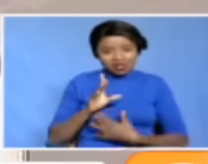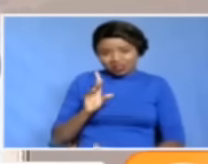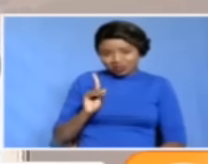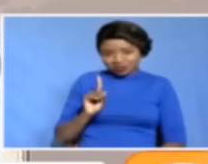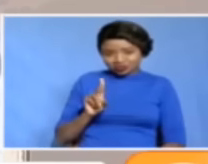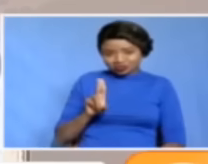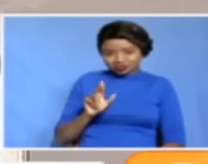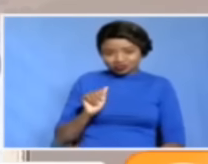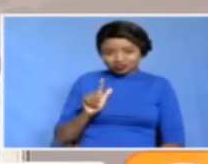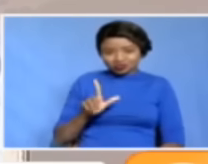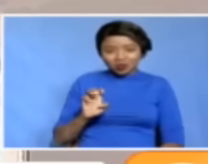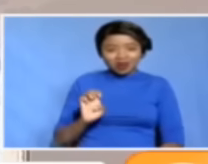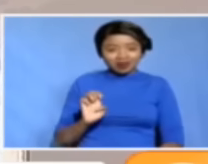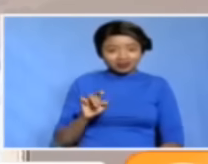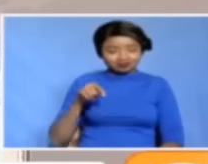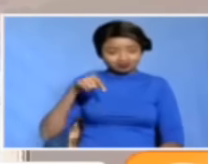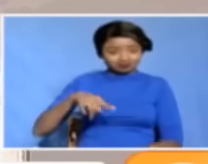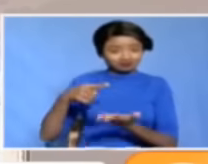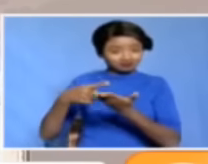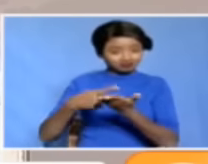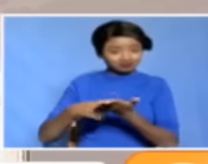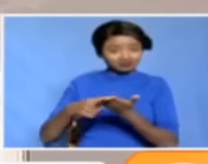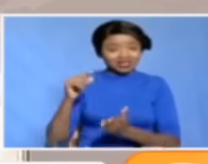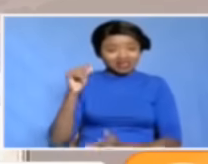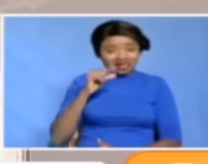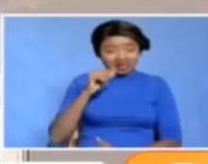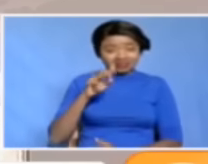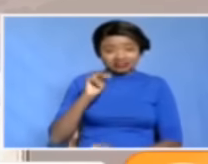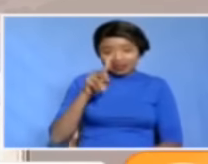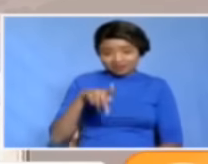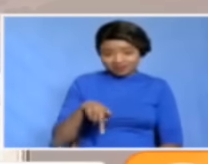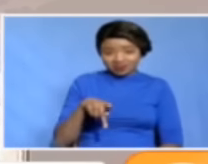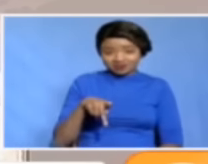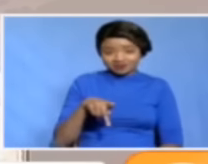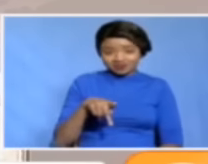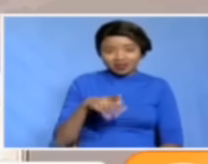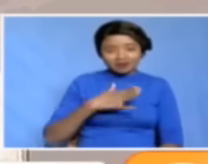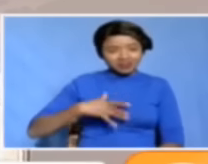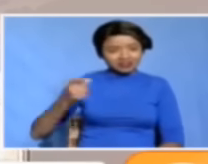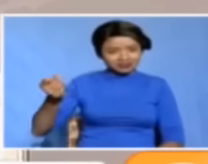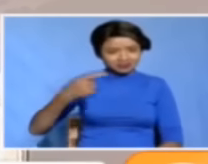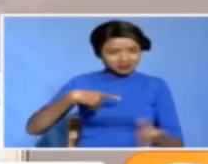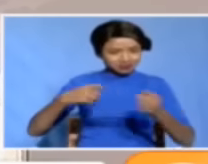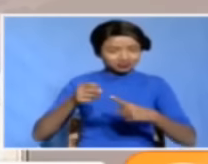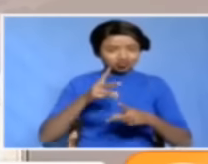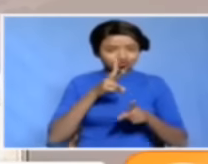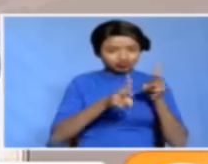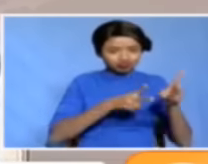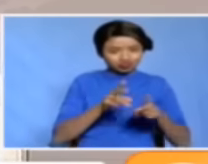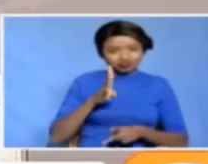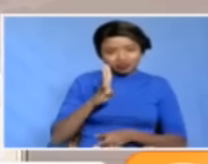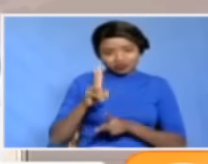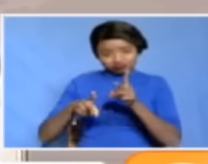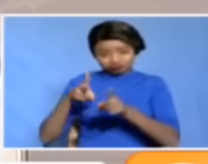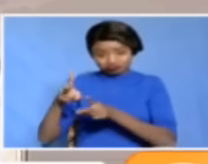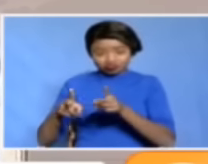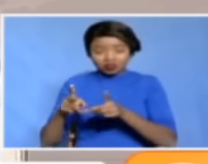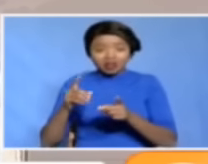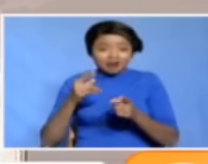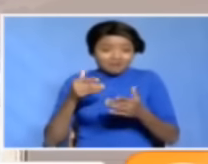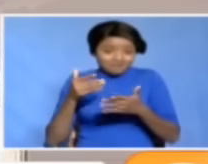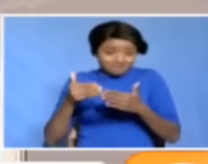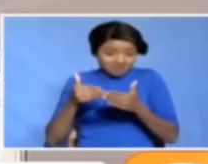Duale. Tonight we talk to the Garissa Town Member of Parliament. Text us on 22422. Use the hashtag Newsnight on Twitter. Before I engage him, I'll read a few more